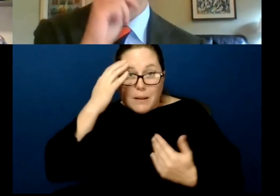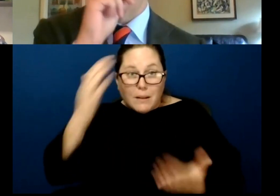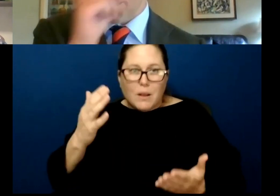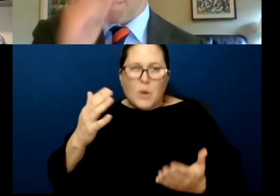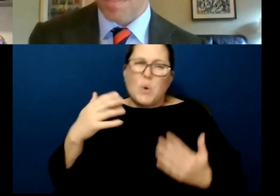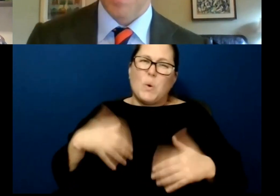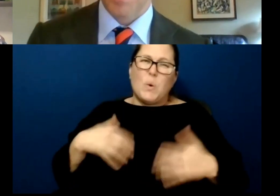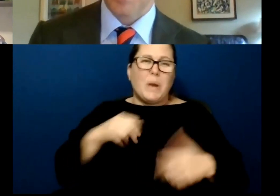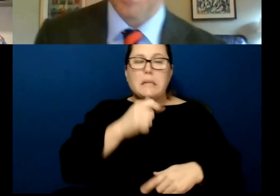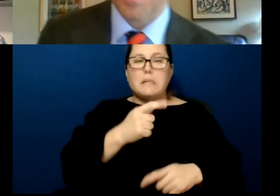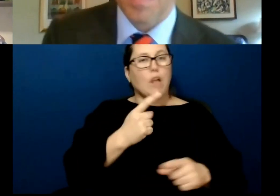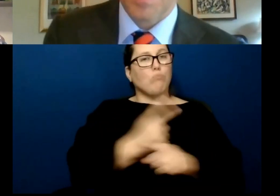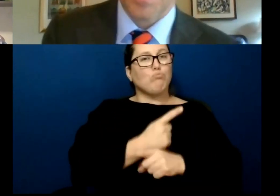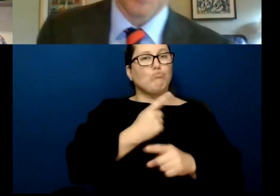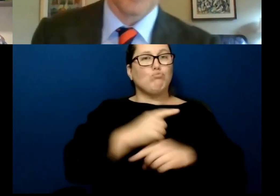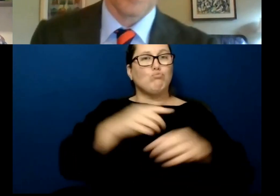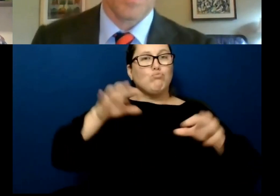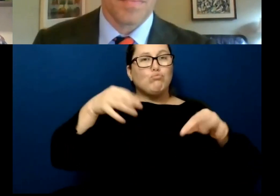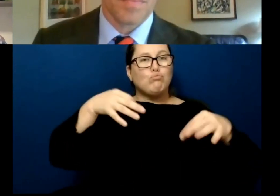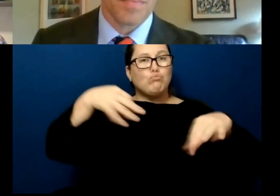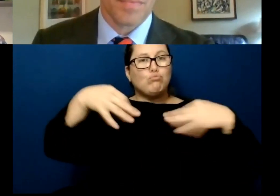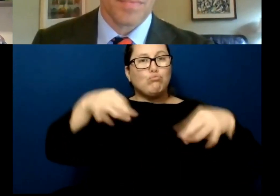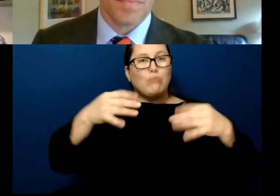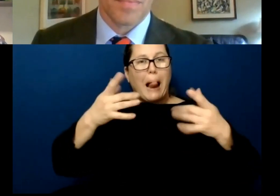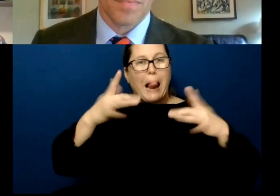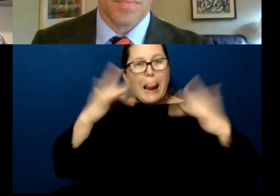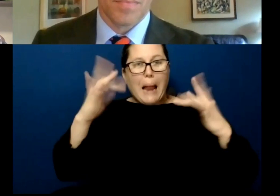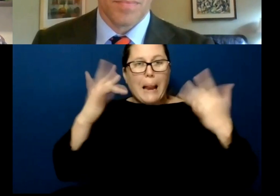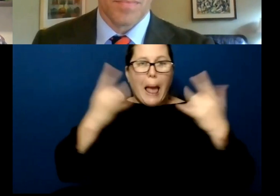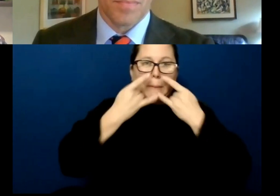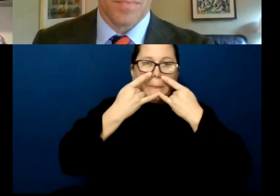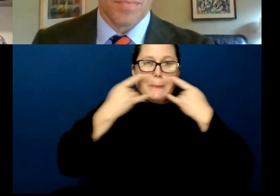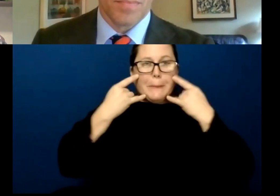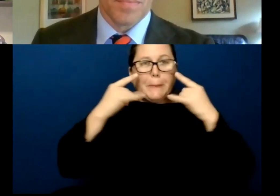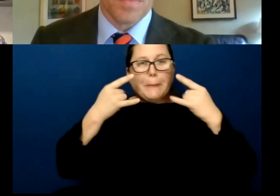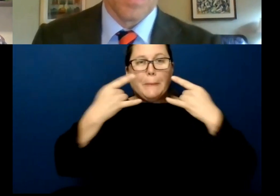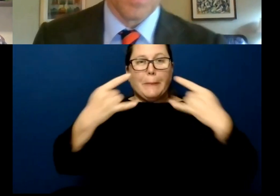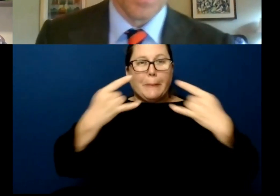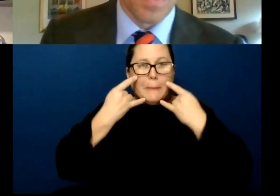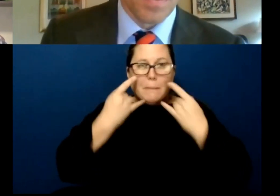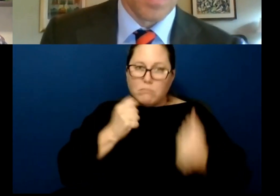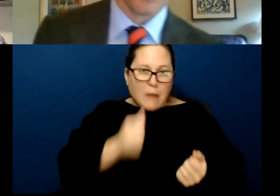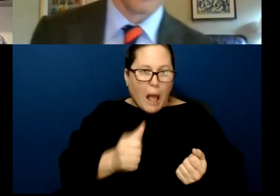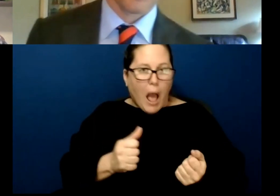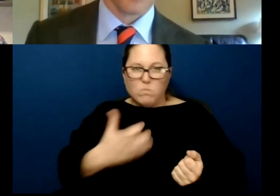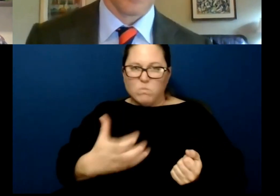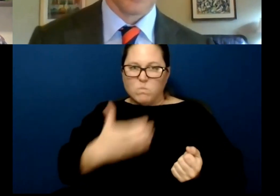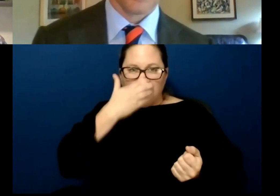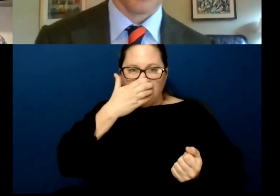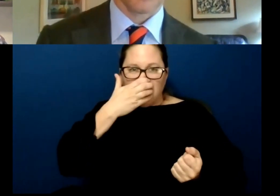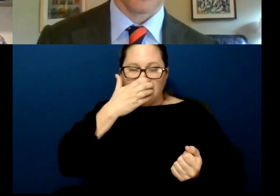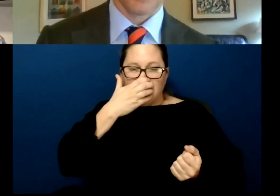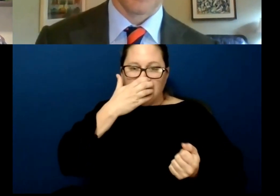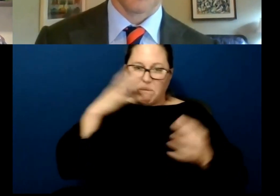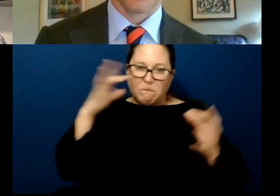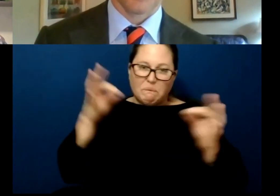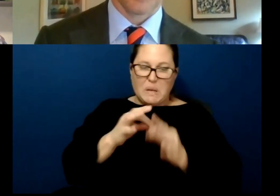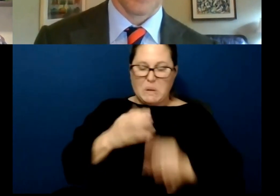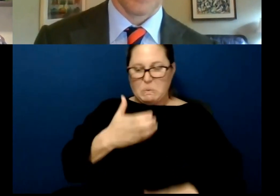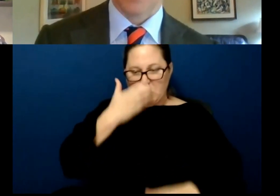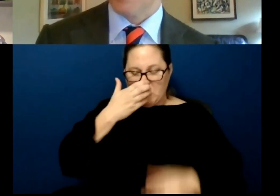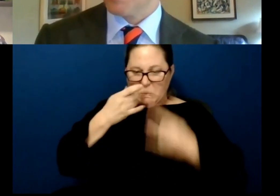surgical mask or a cloth mask. It fits to your face, and it's hard to breathe sometimes when you're moving and grooving and trying to run around,